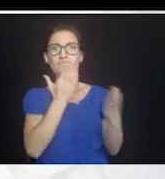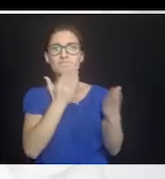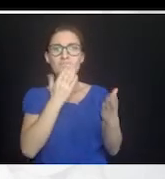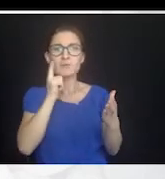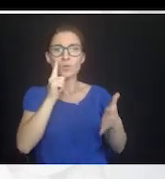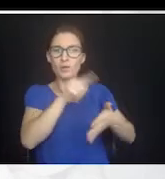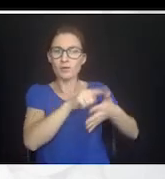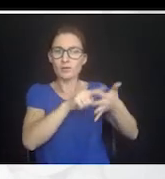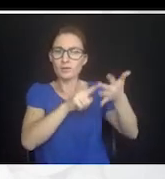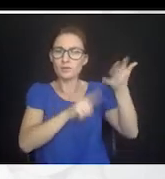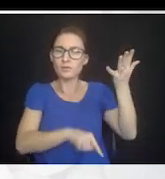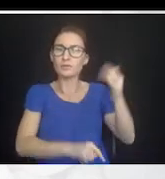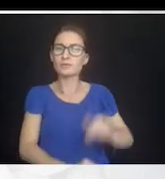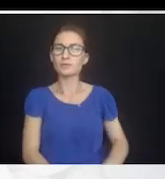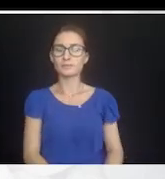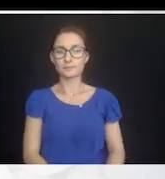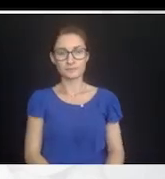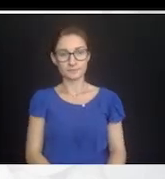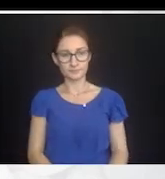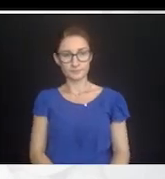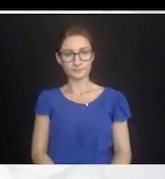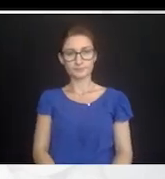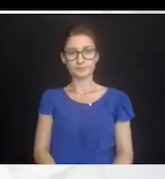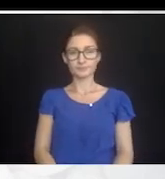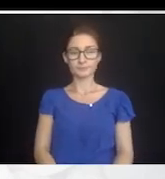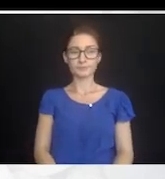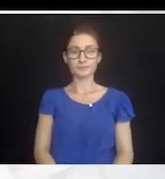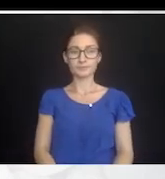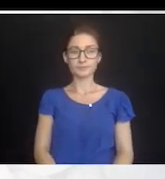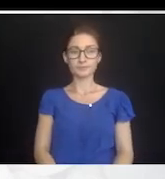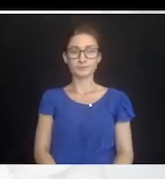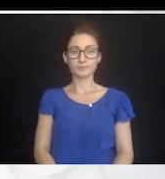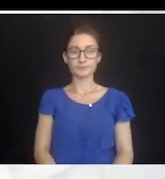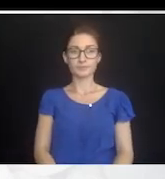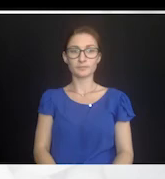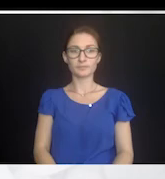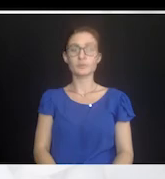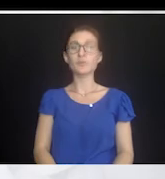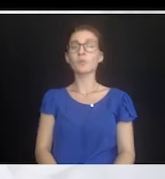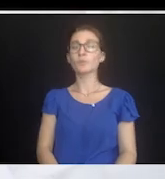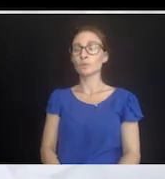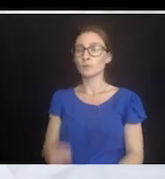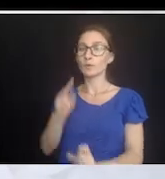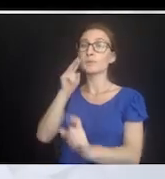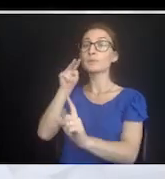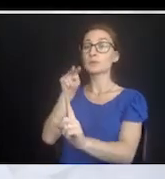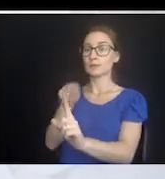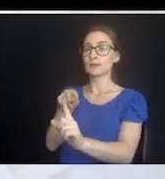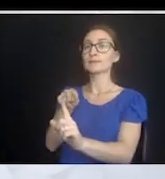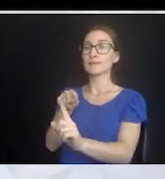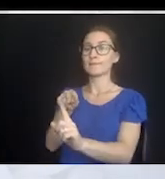know. If things did get worse, that I'd still have stuff that I could be grateful for.